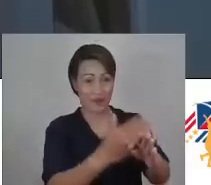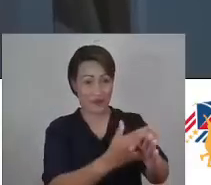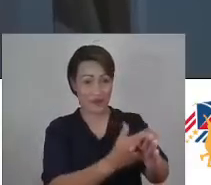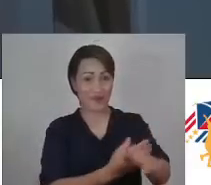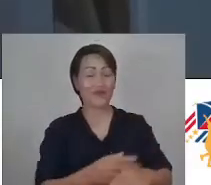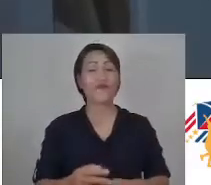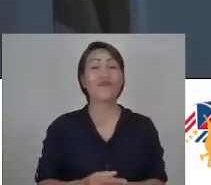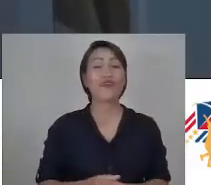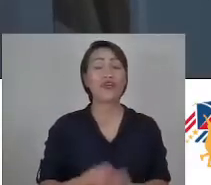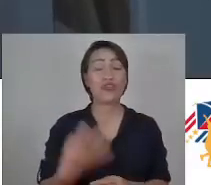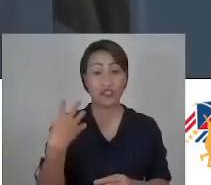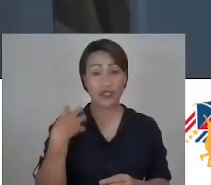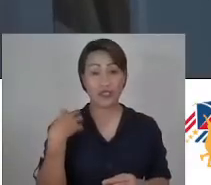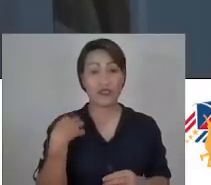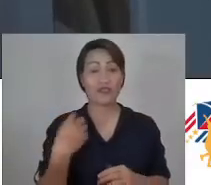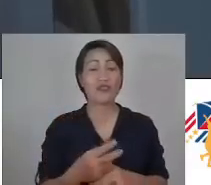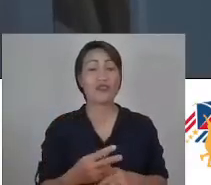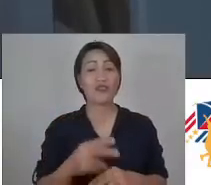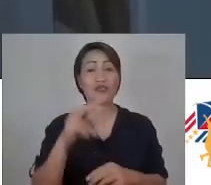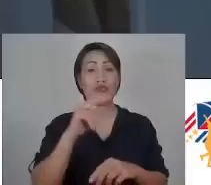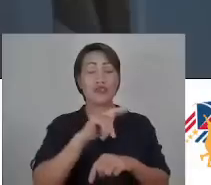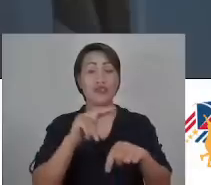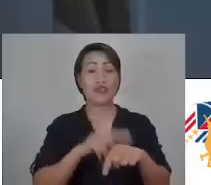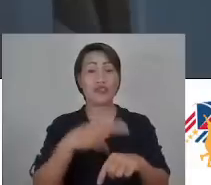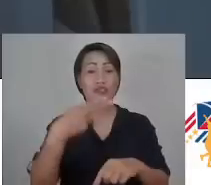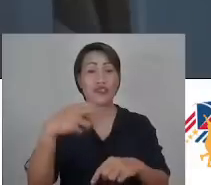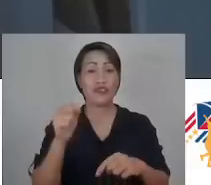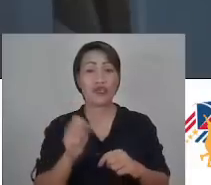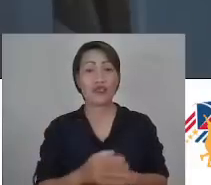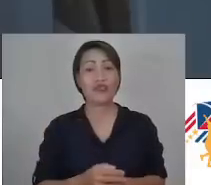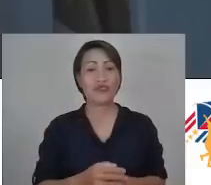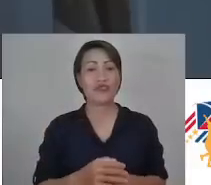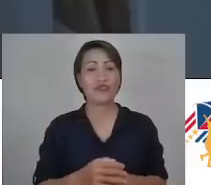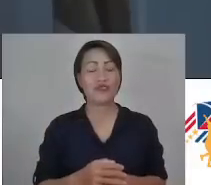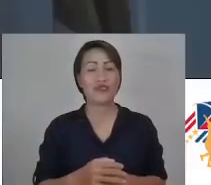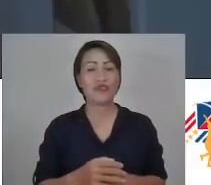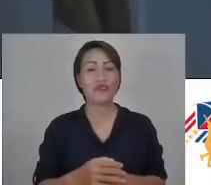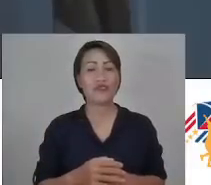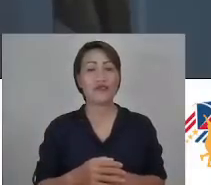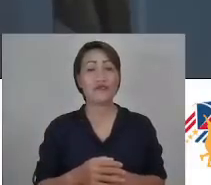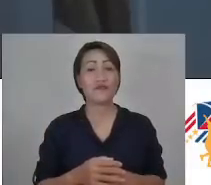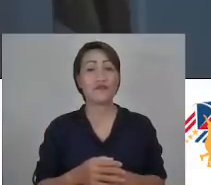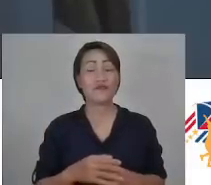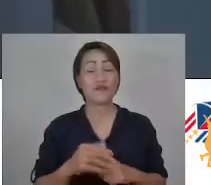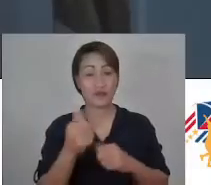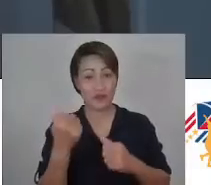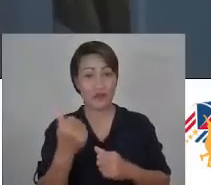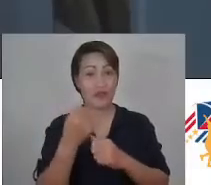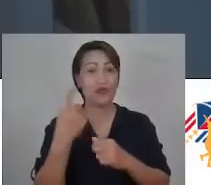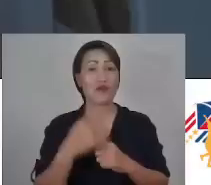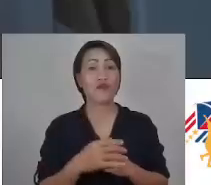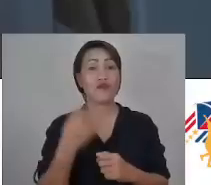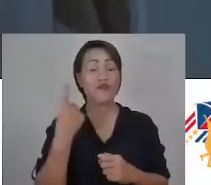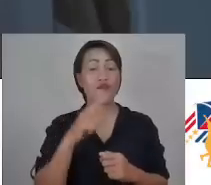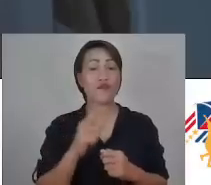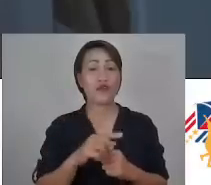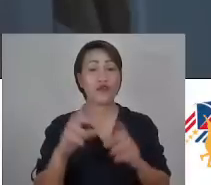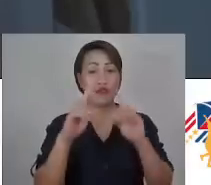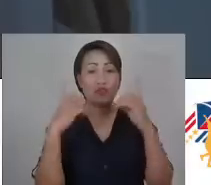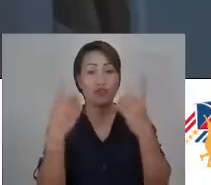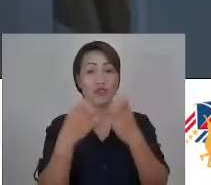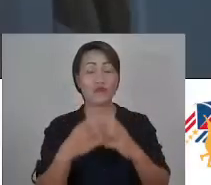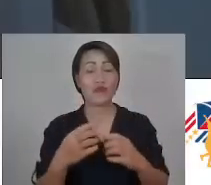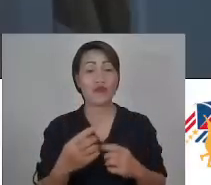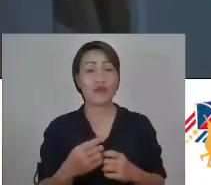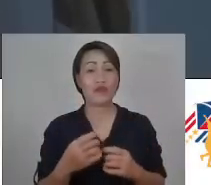National Task Force, the President of the Association of Deaf Ed Directors Incorporated, and President